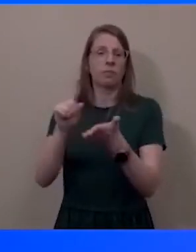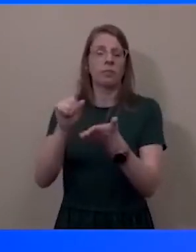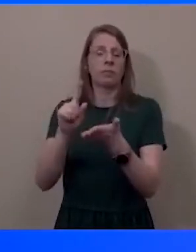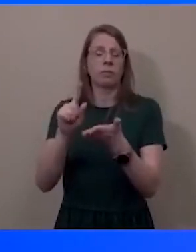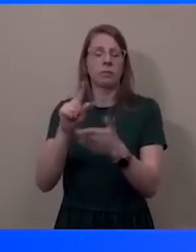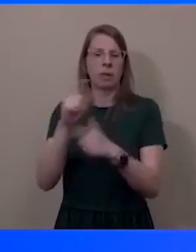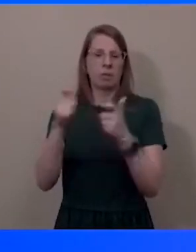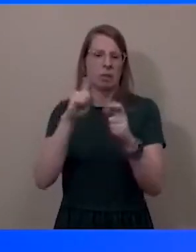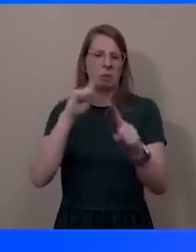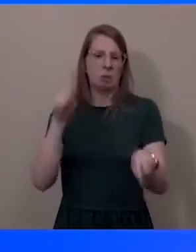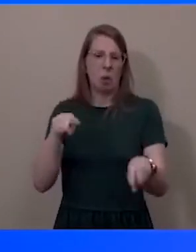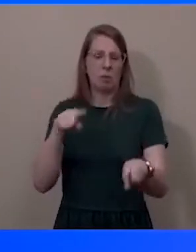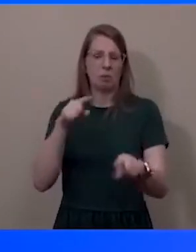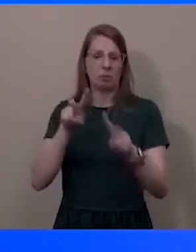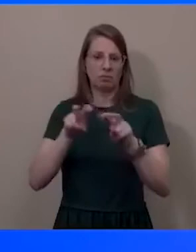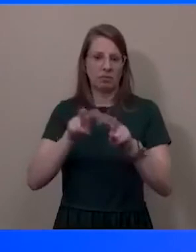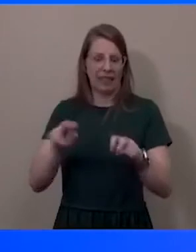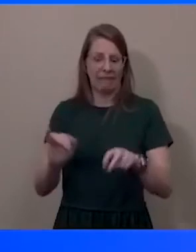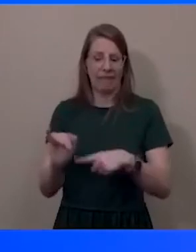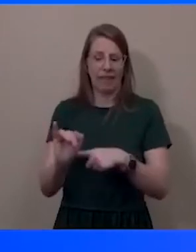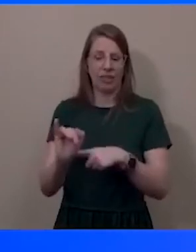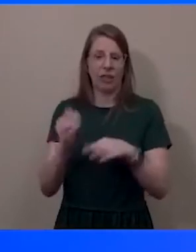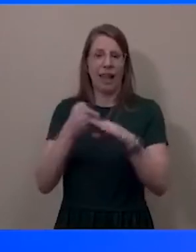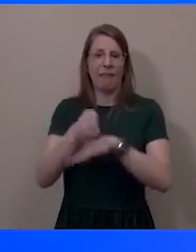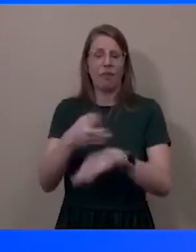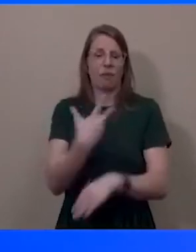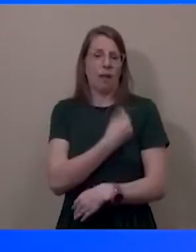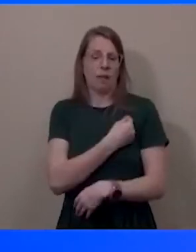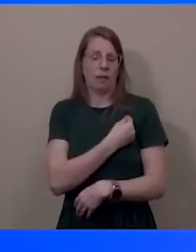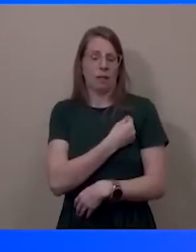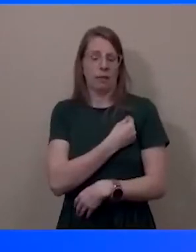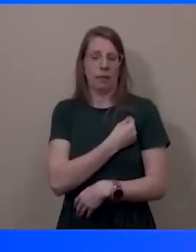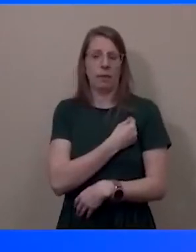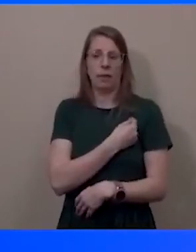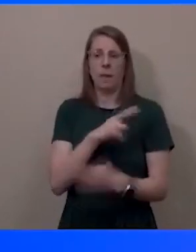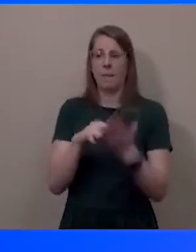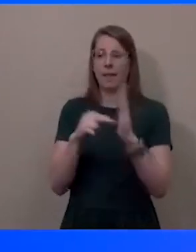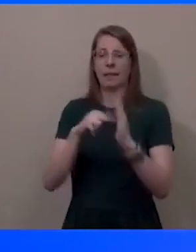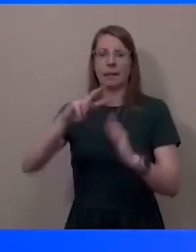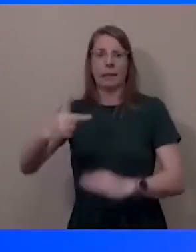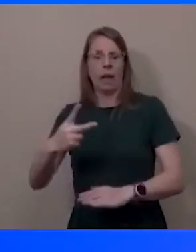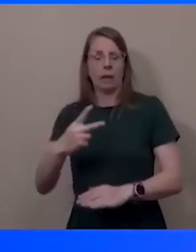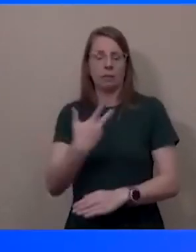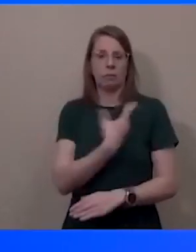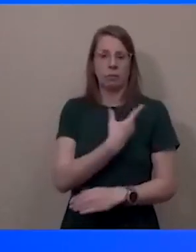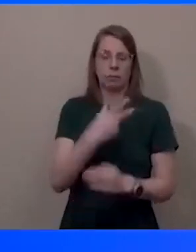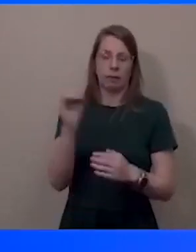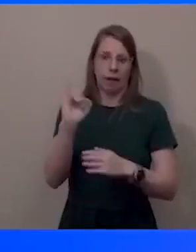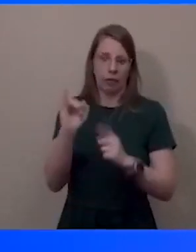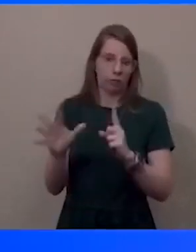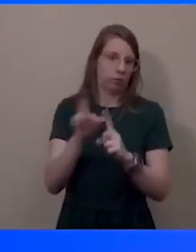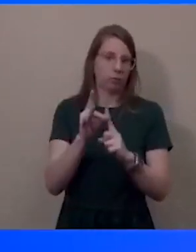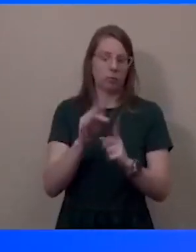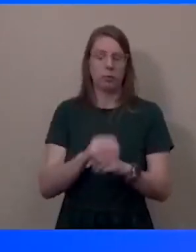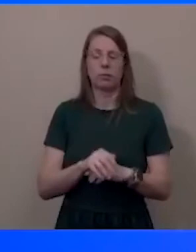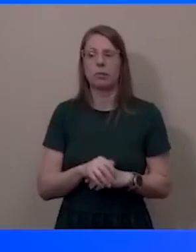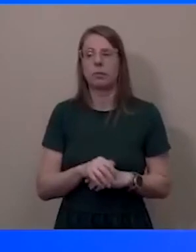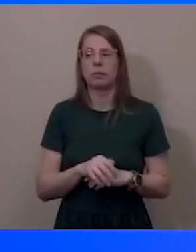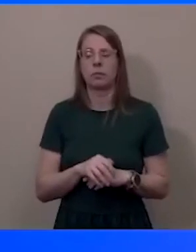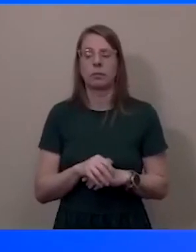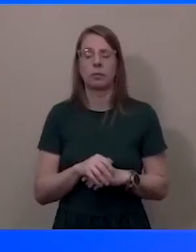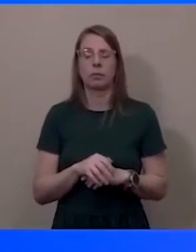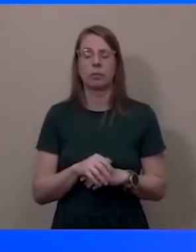report looking at infection after vaccination, so breakthrough infection. And basically what they said is it is a